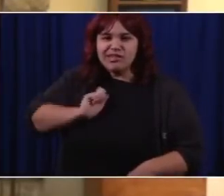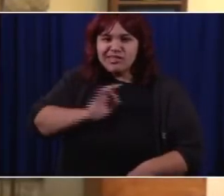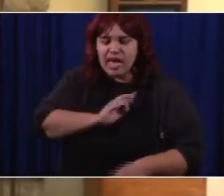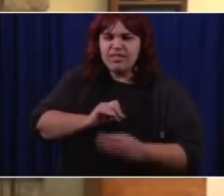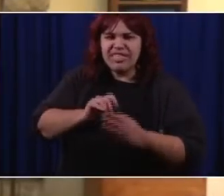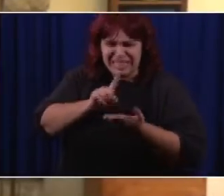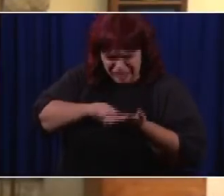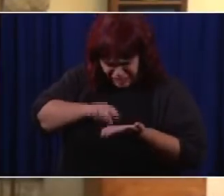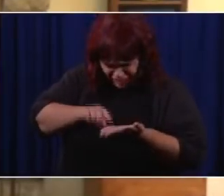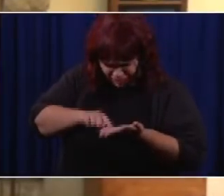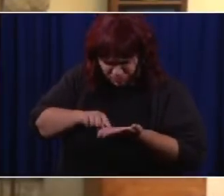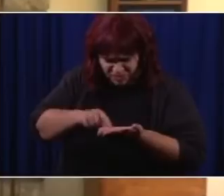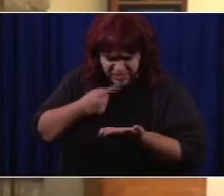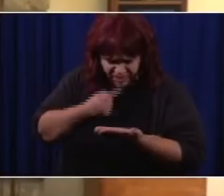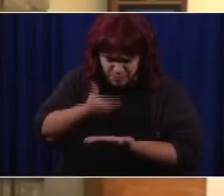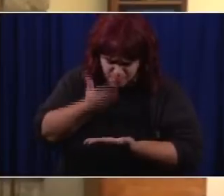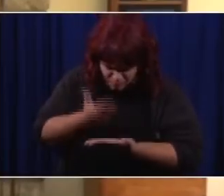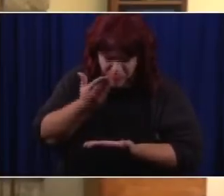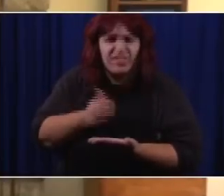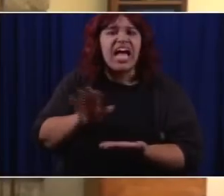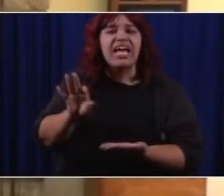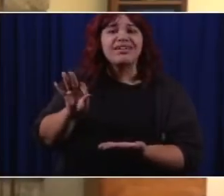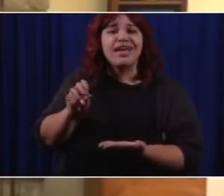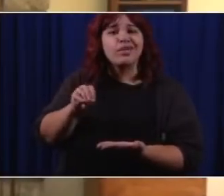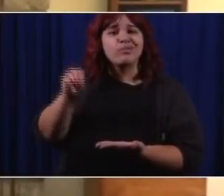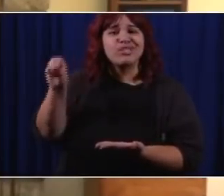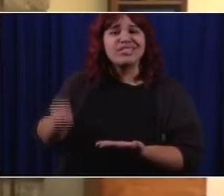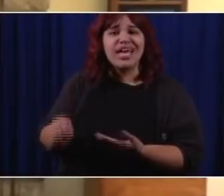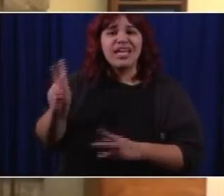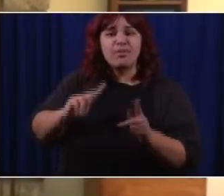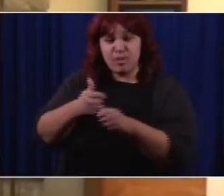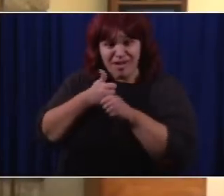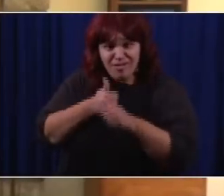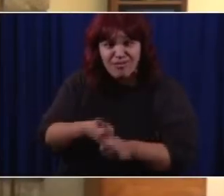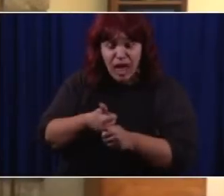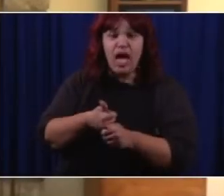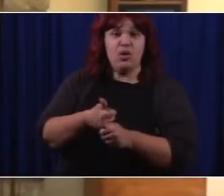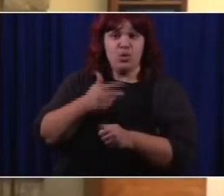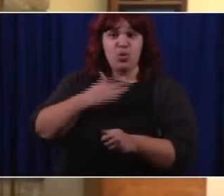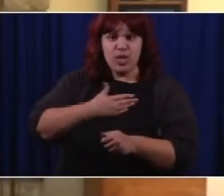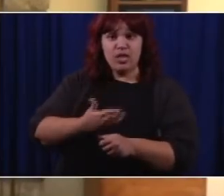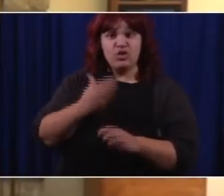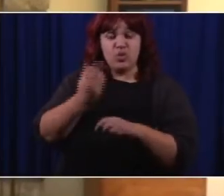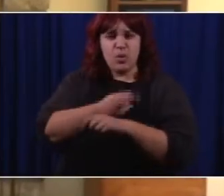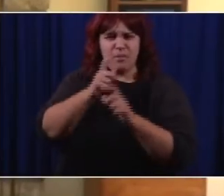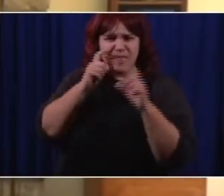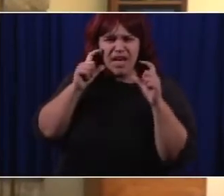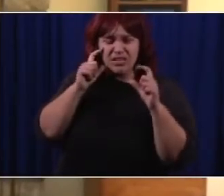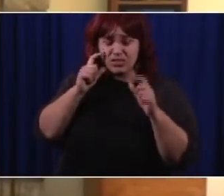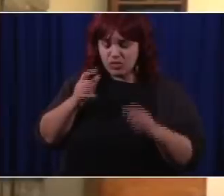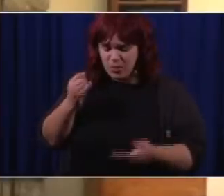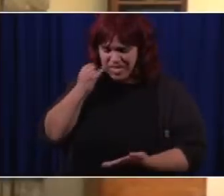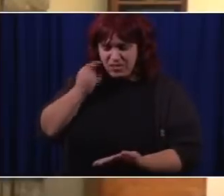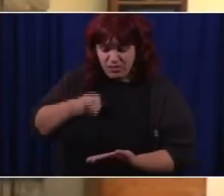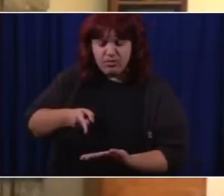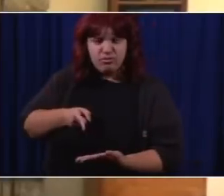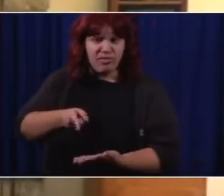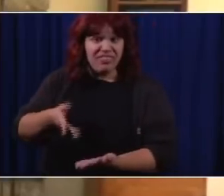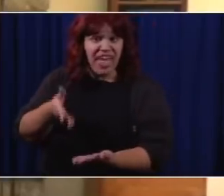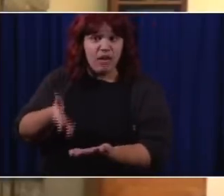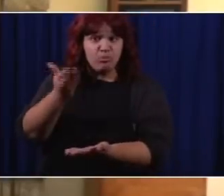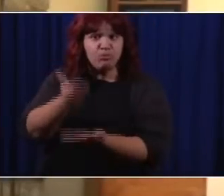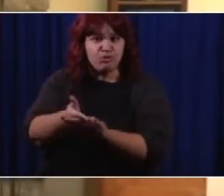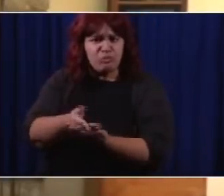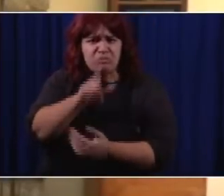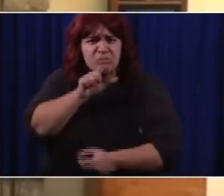compliance. I know that's just Franklin County and Central Ohio, but if they're seeing that high of compliance, where are the issues that you're seeing